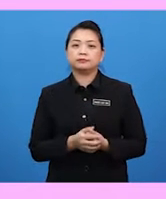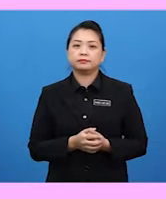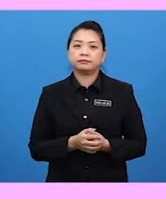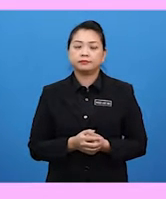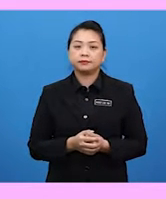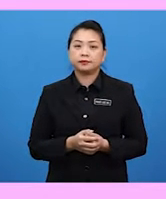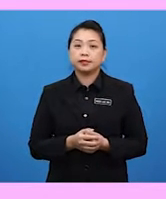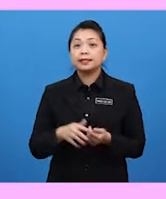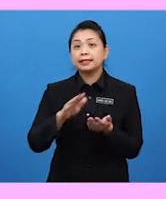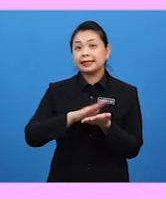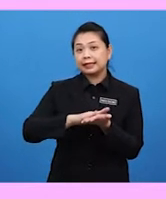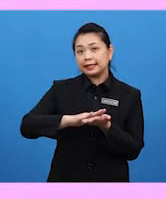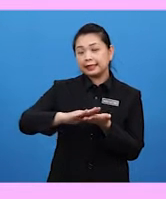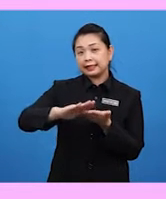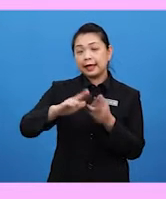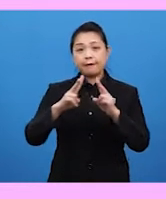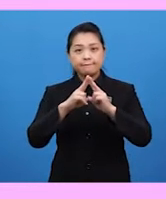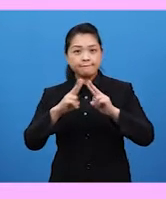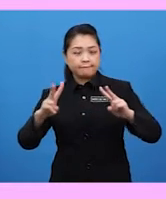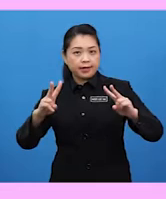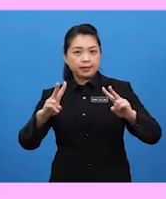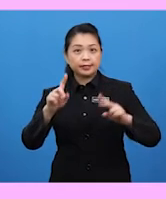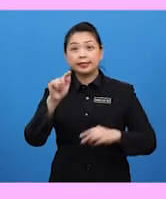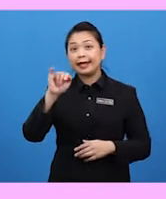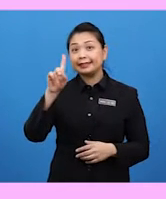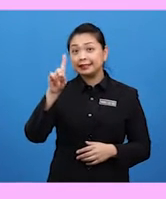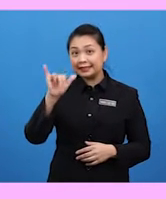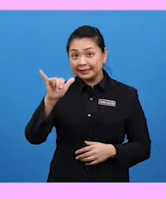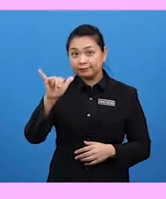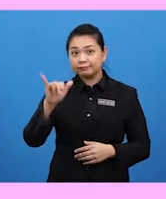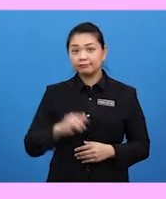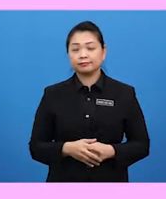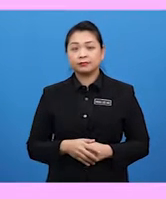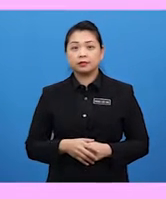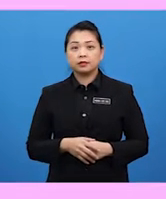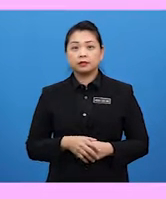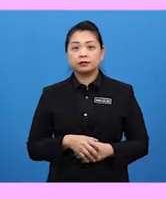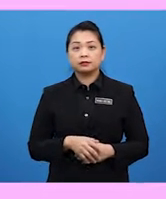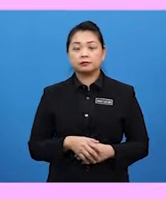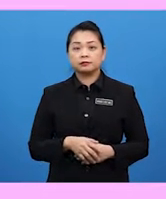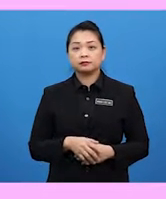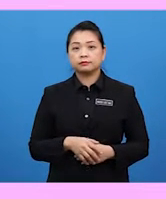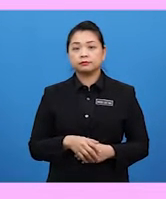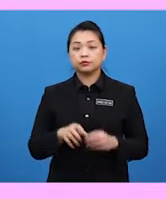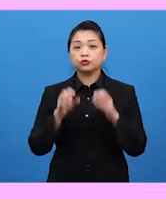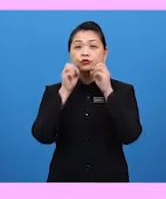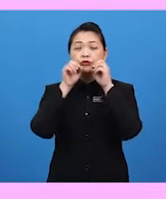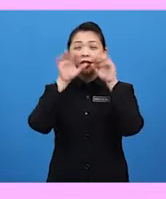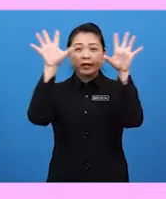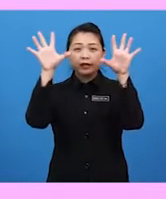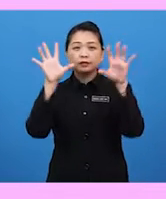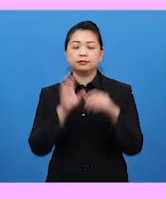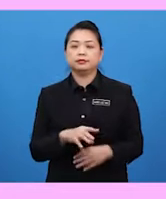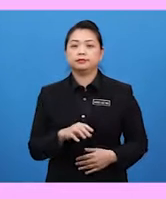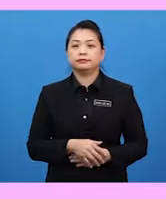gentle, clean, very tidy, shrieking, screaming